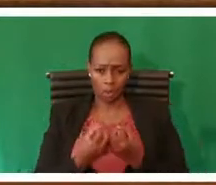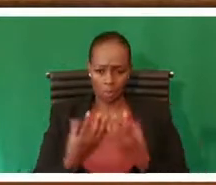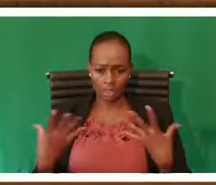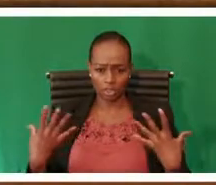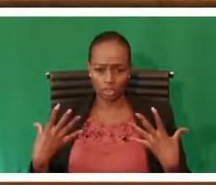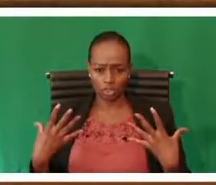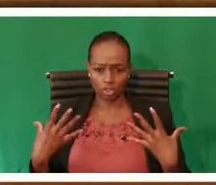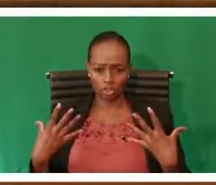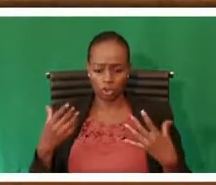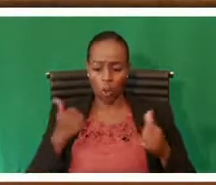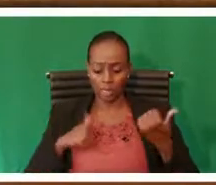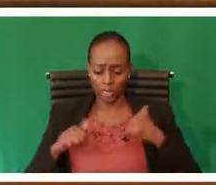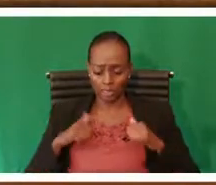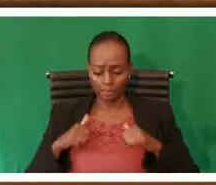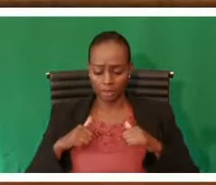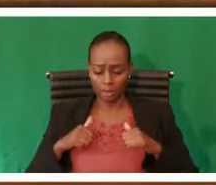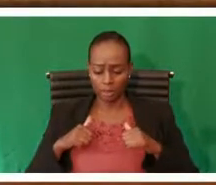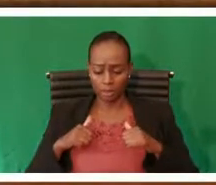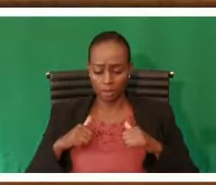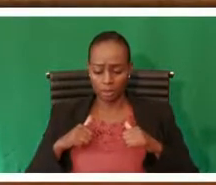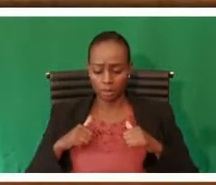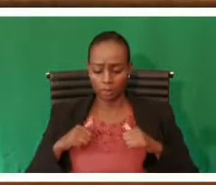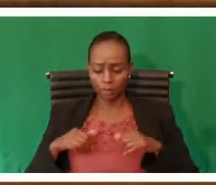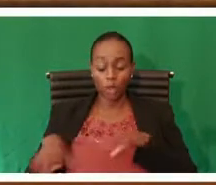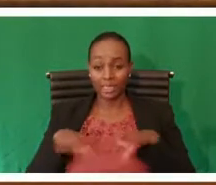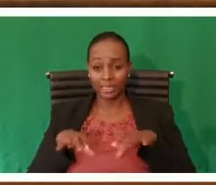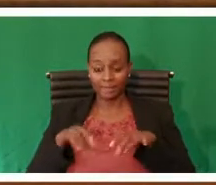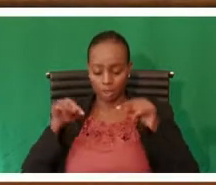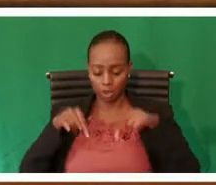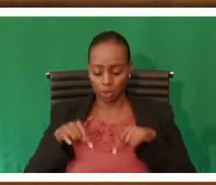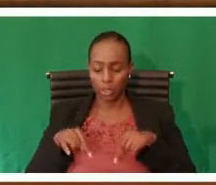on the activity of today. Thank you very much.